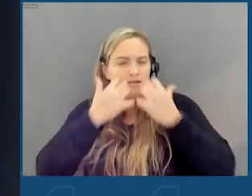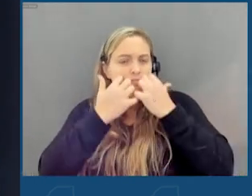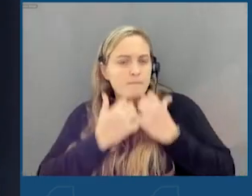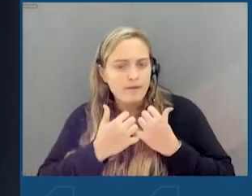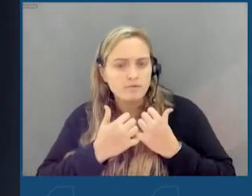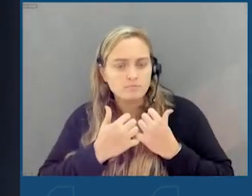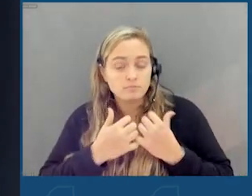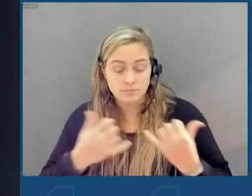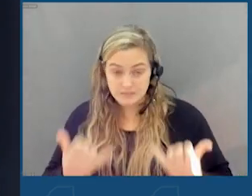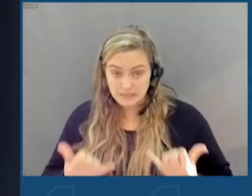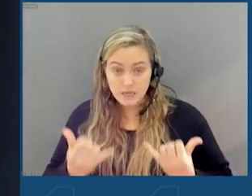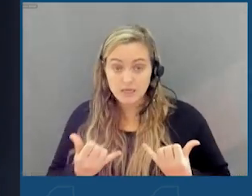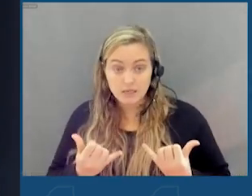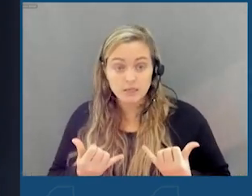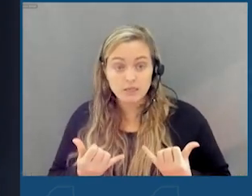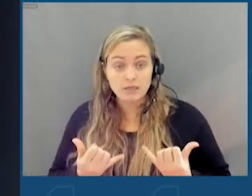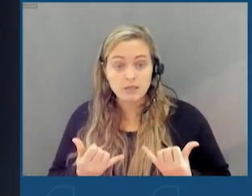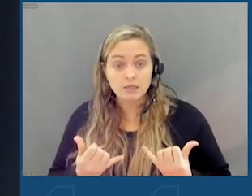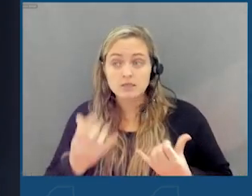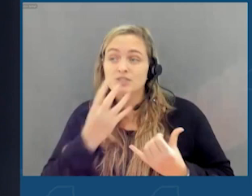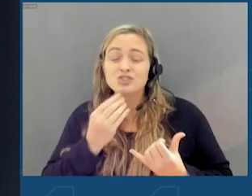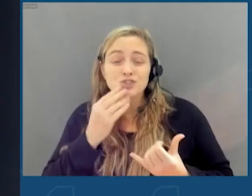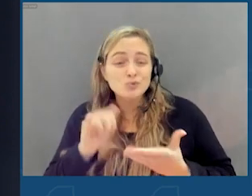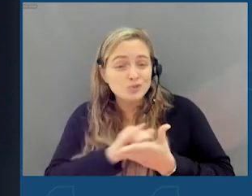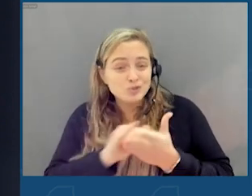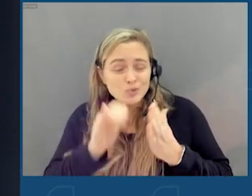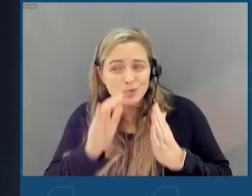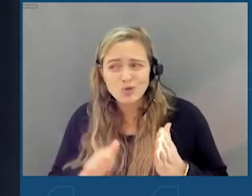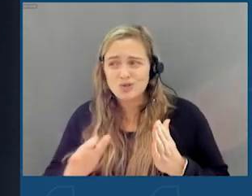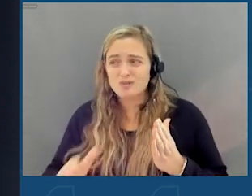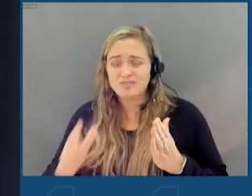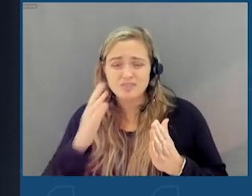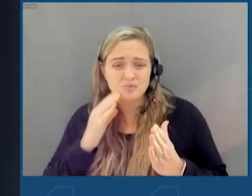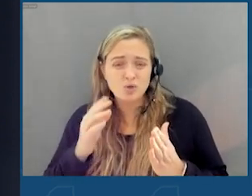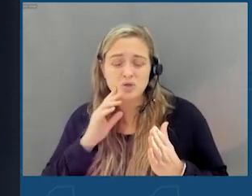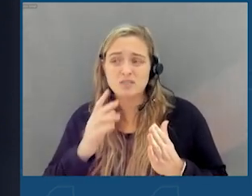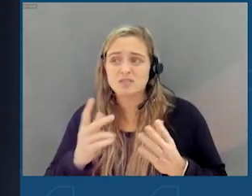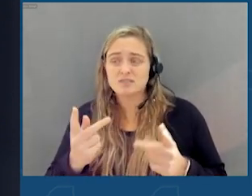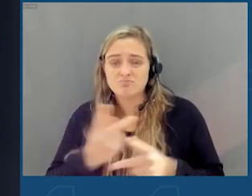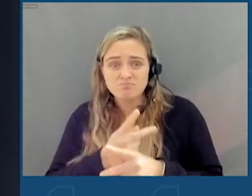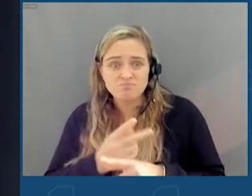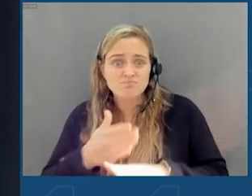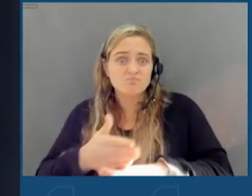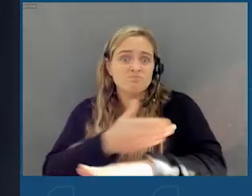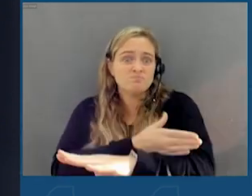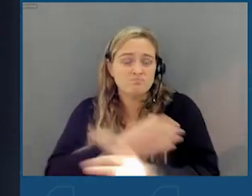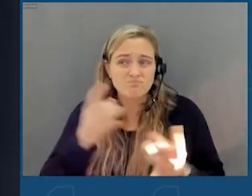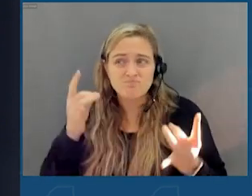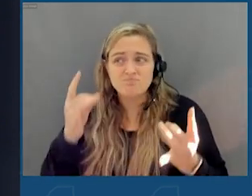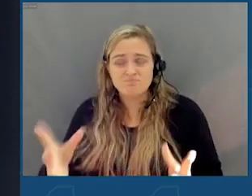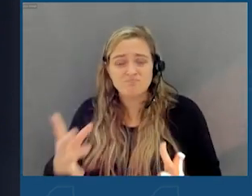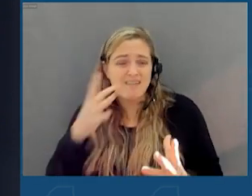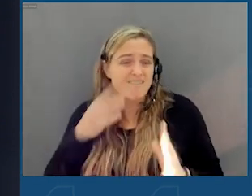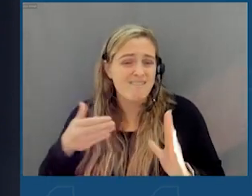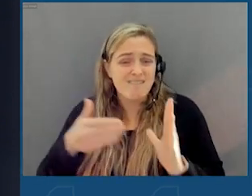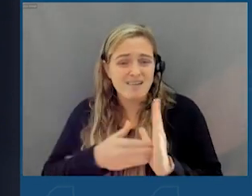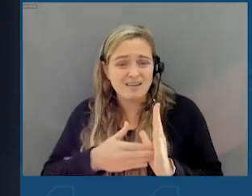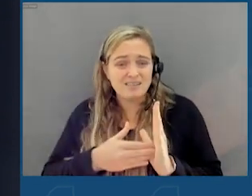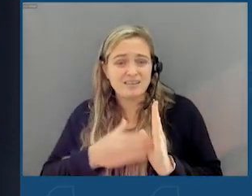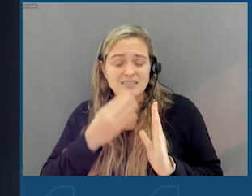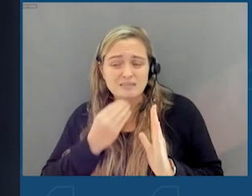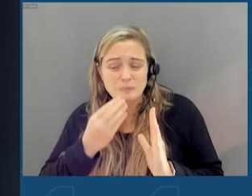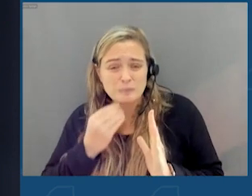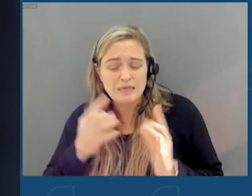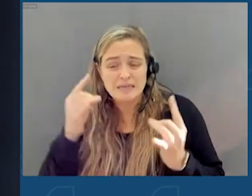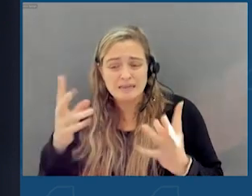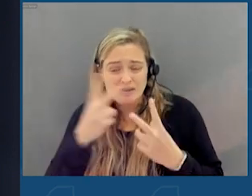Today, Jewish New Yorkers are experiencing the greatest increase in anti-Semitic hate crimes in decades. And